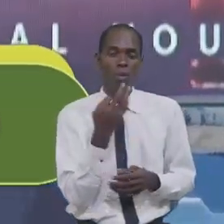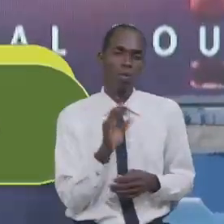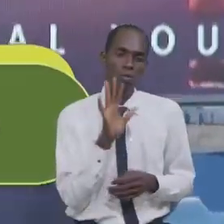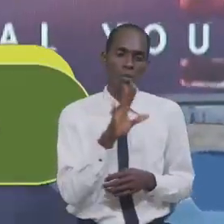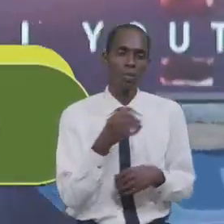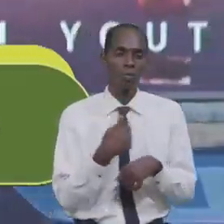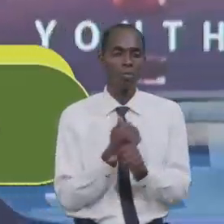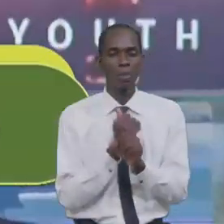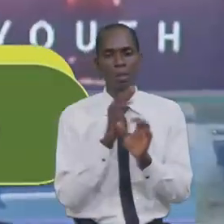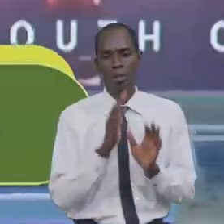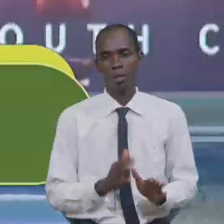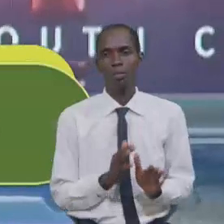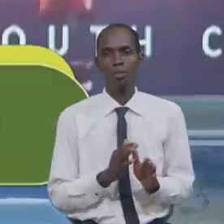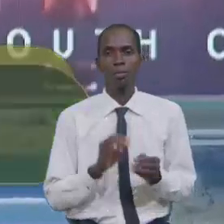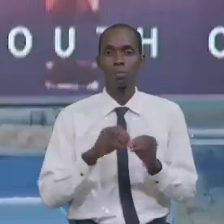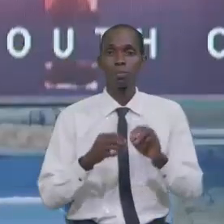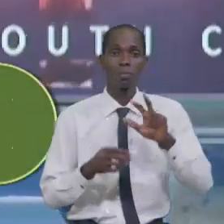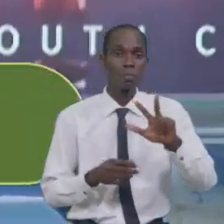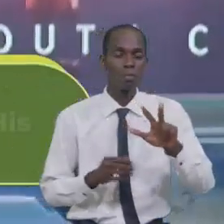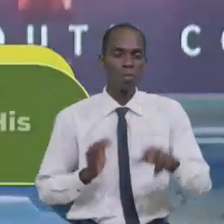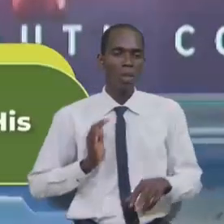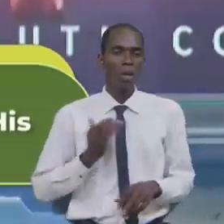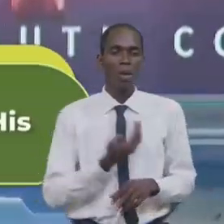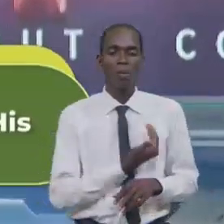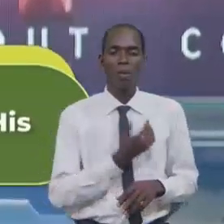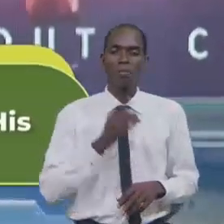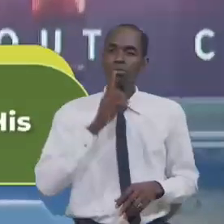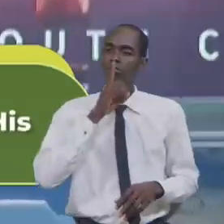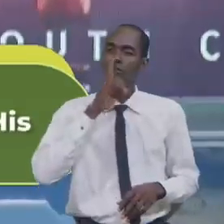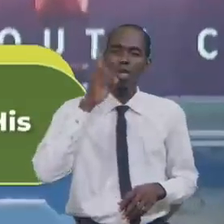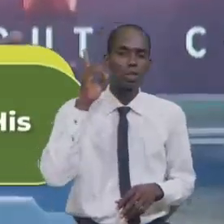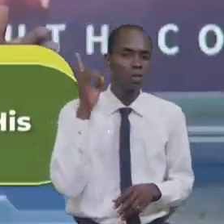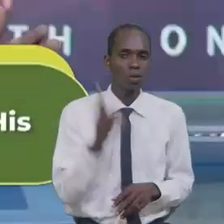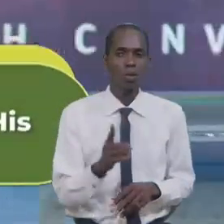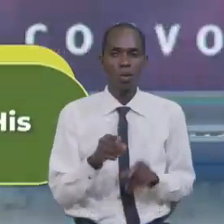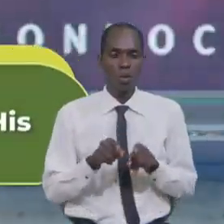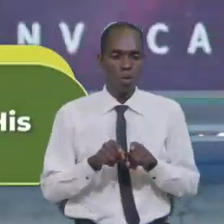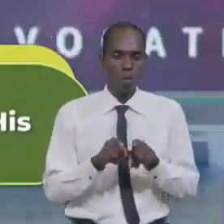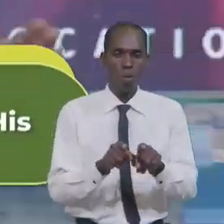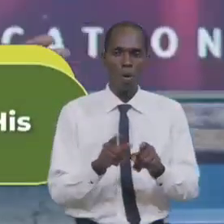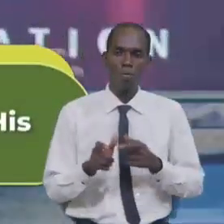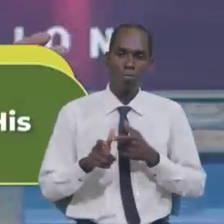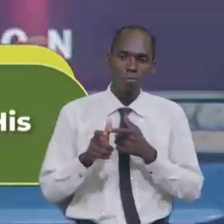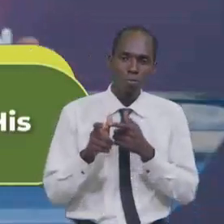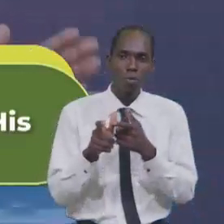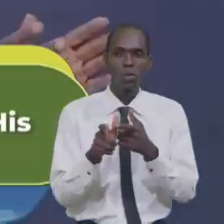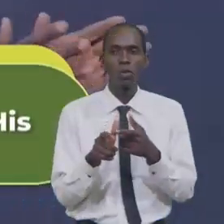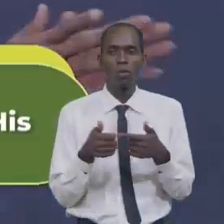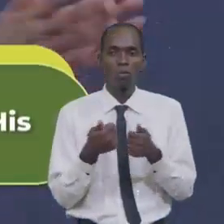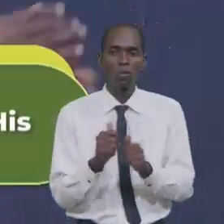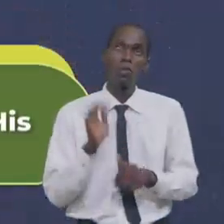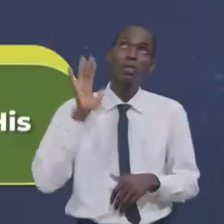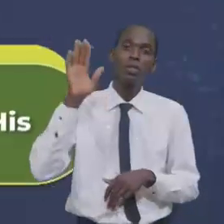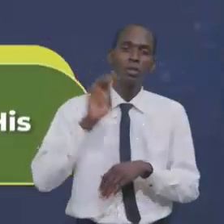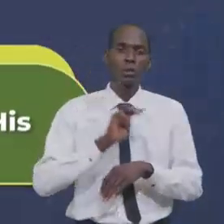Number three, our reassurance while pursuing his mission